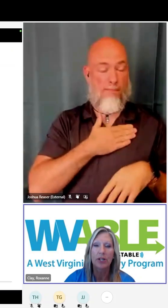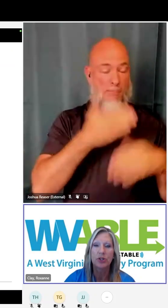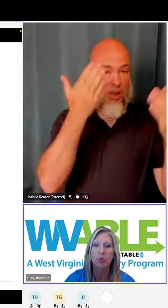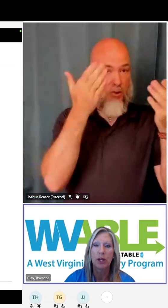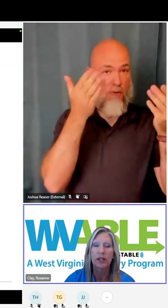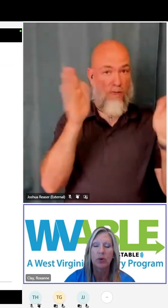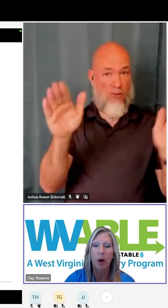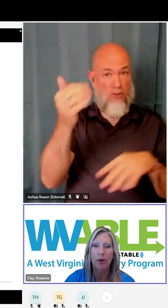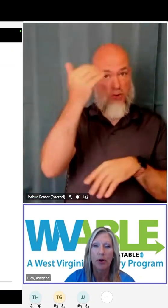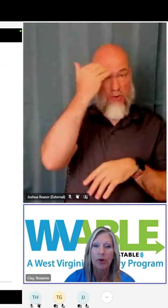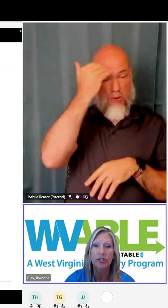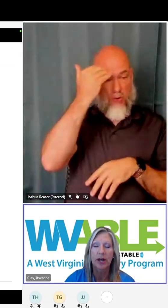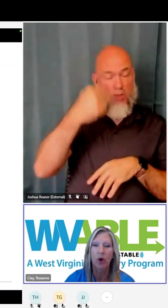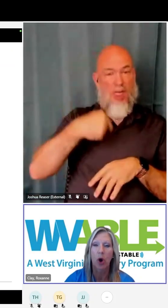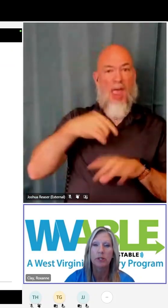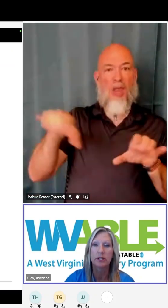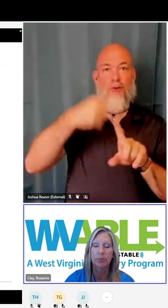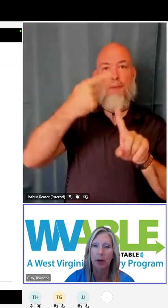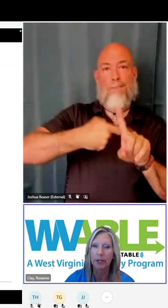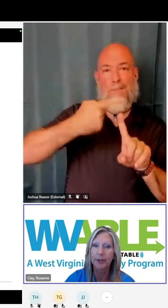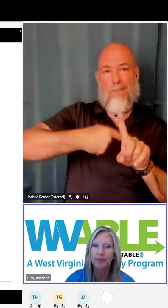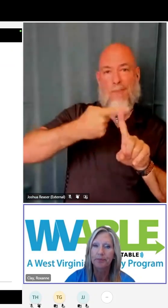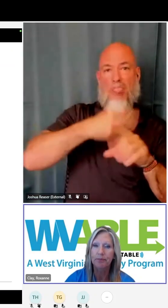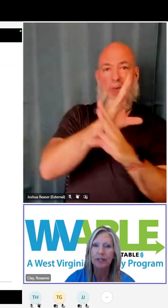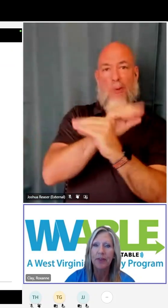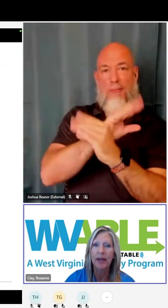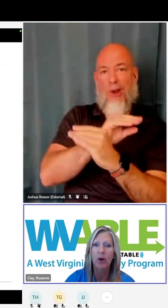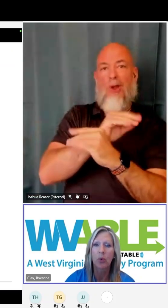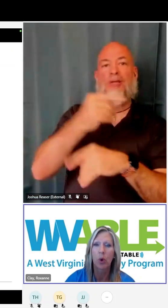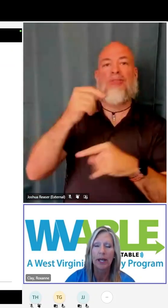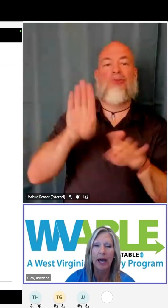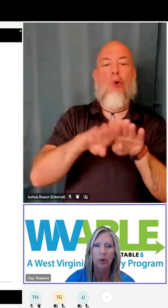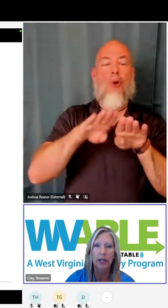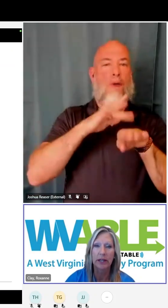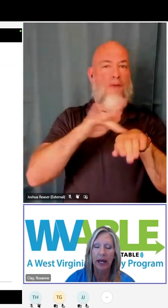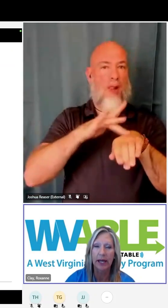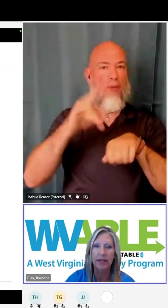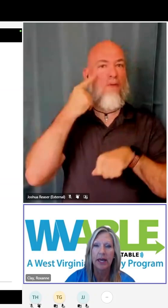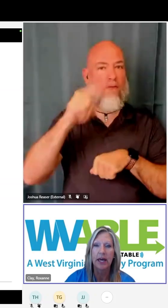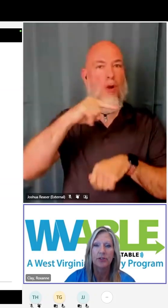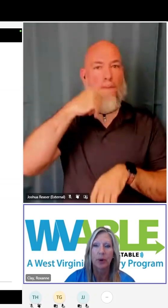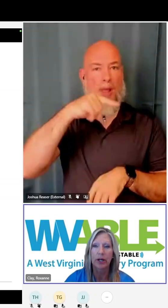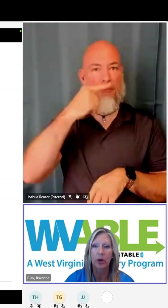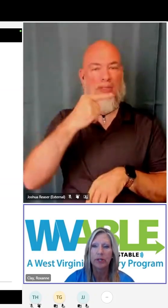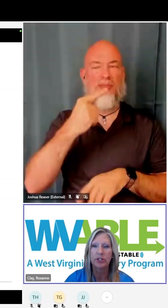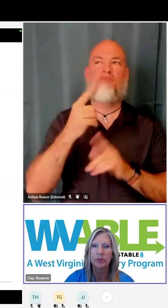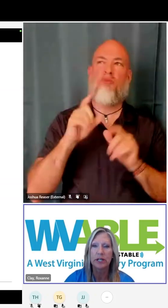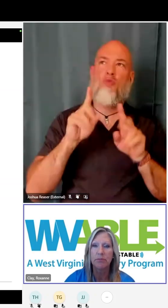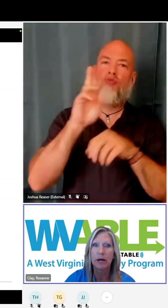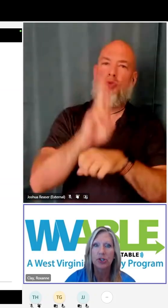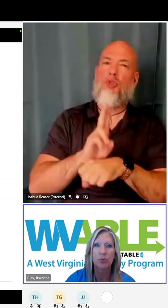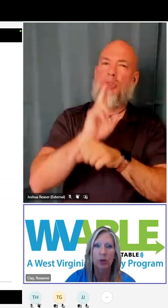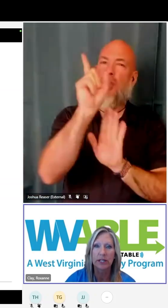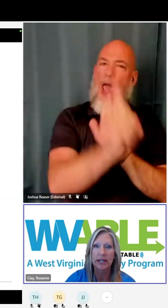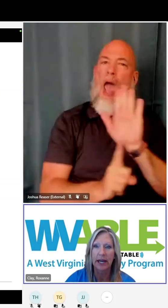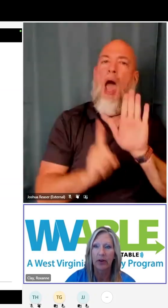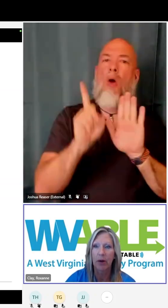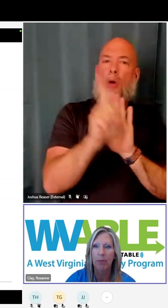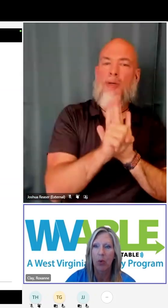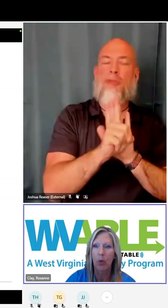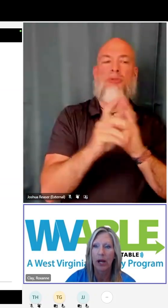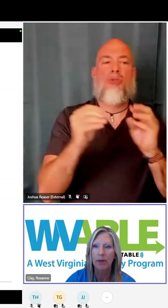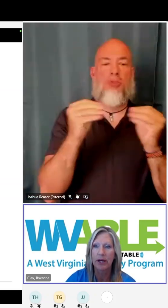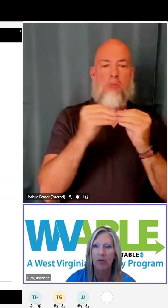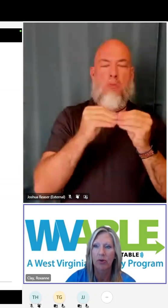know that I do monthly webinars that are open to the public. They are 1 hour in length, so I go into much more